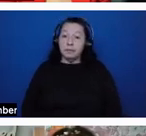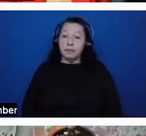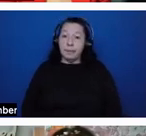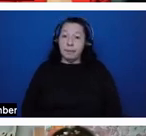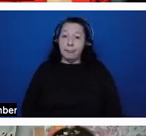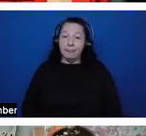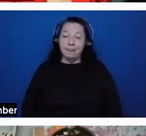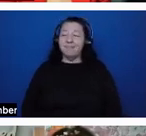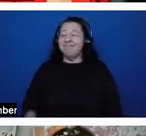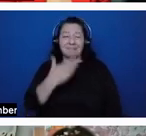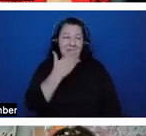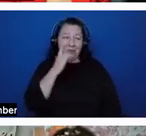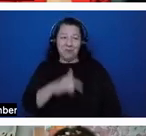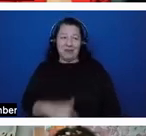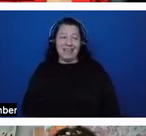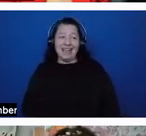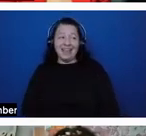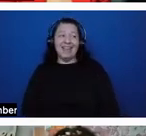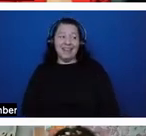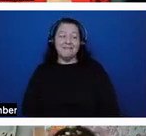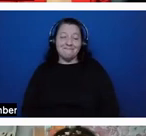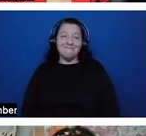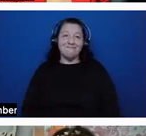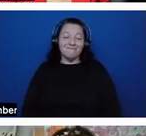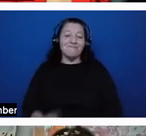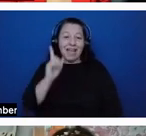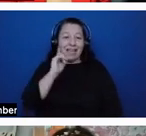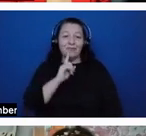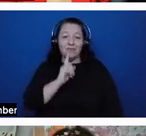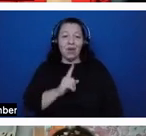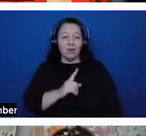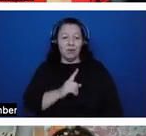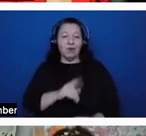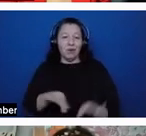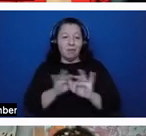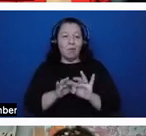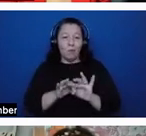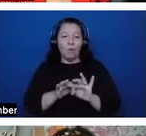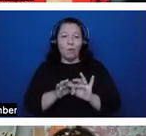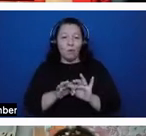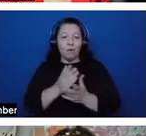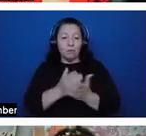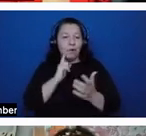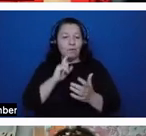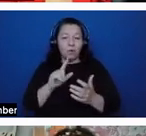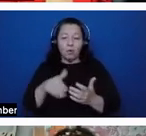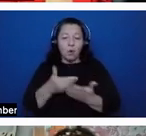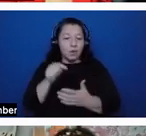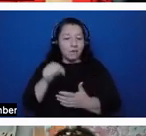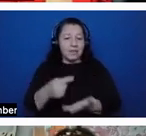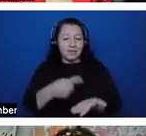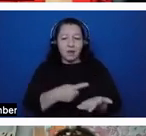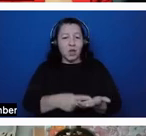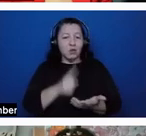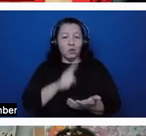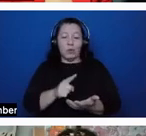Thank you for that. I think it's an incredibly important part to all this conversation, and that kind of like underpins a lot of it,